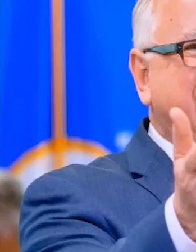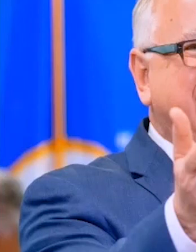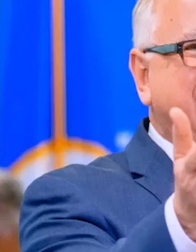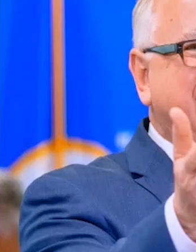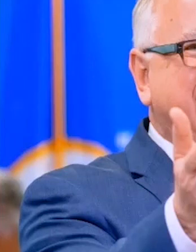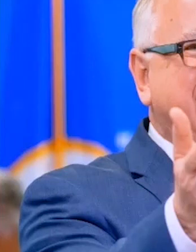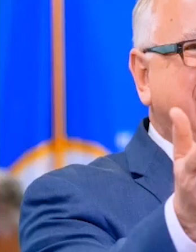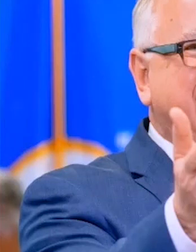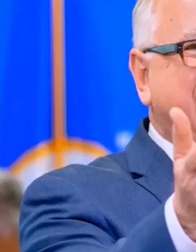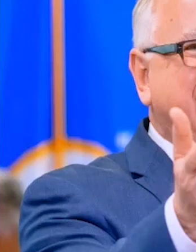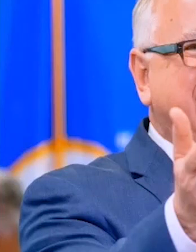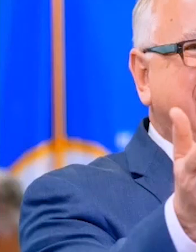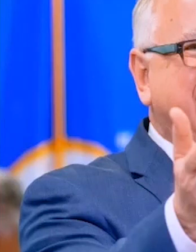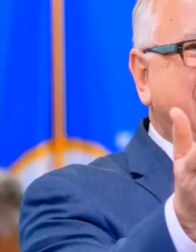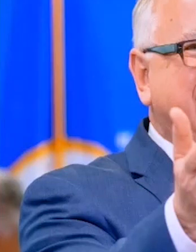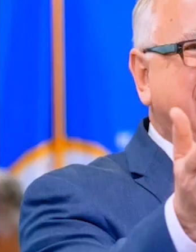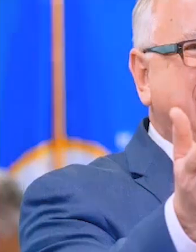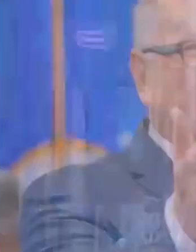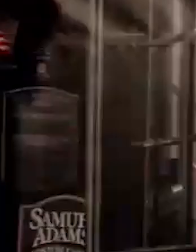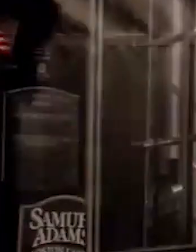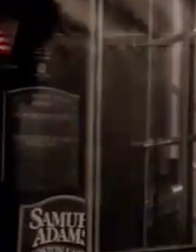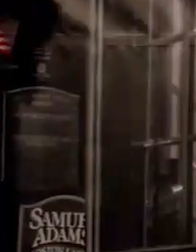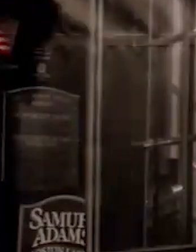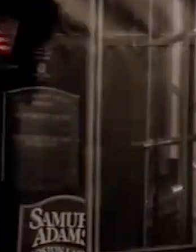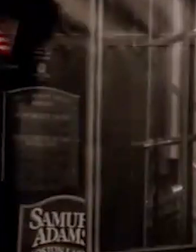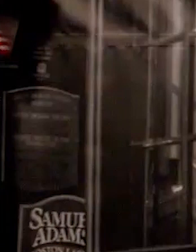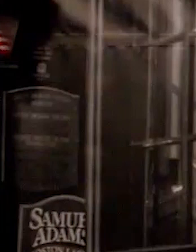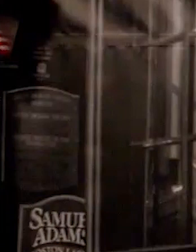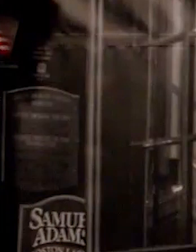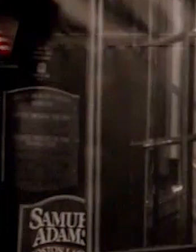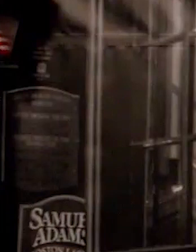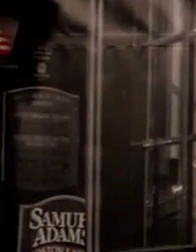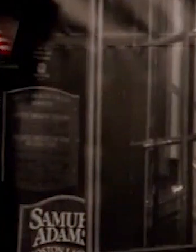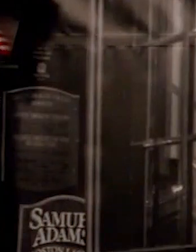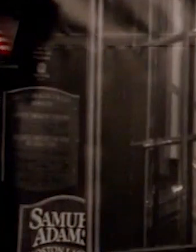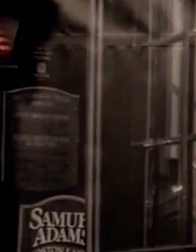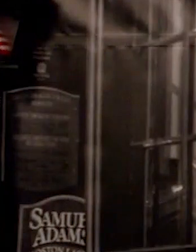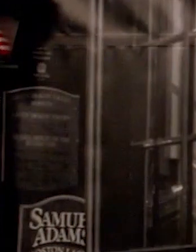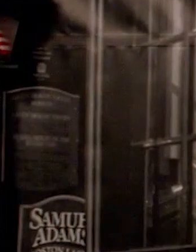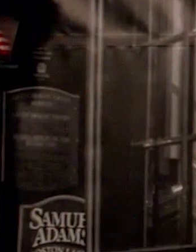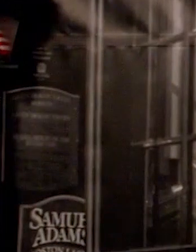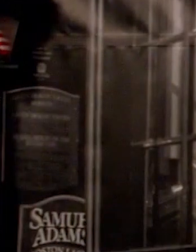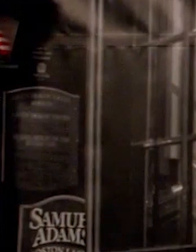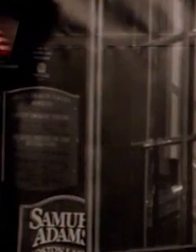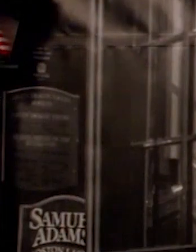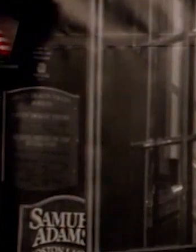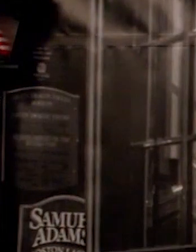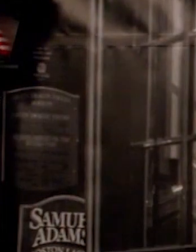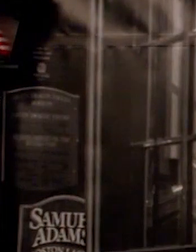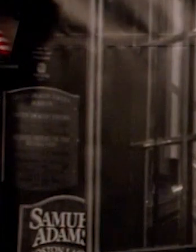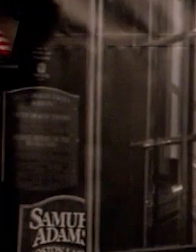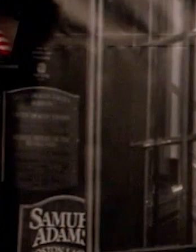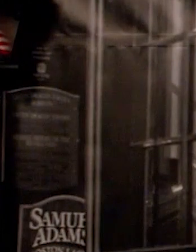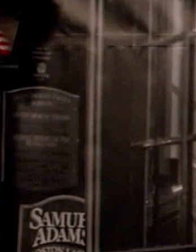mentally, how you get to where he is as far as race is concerned, and how you can... I could